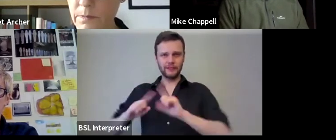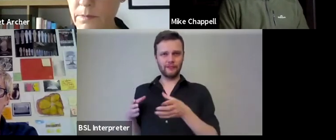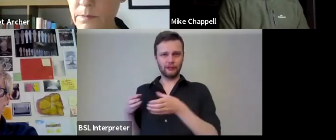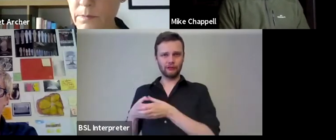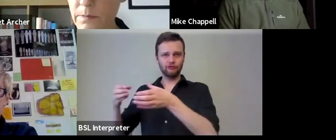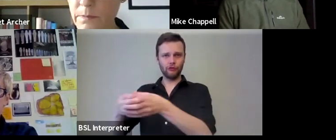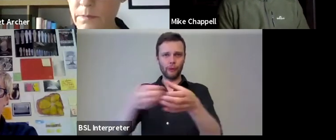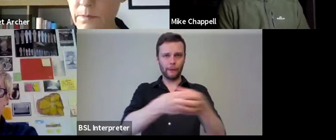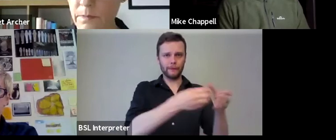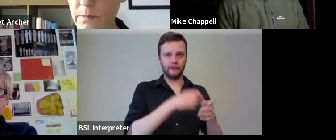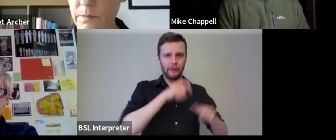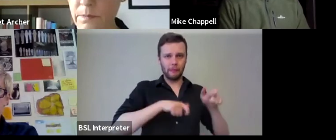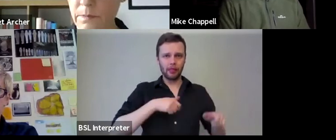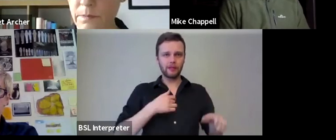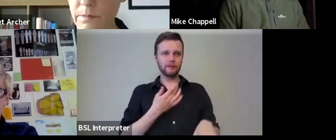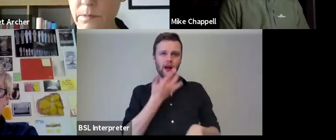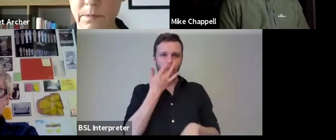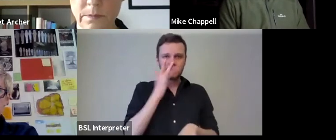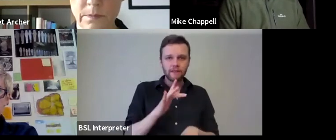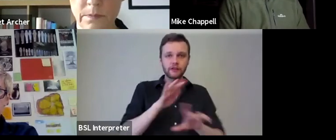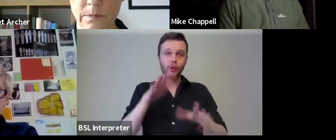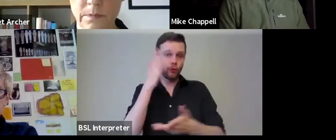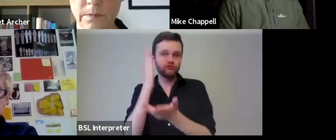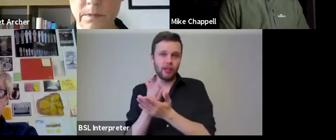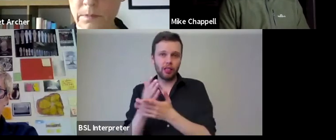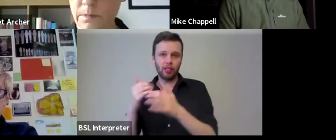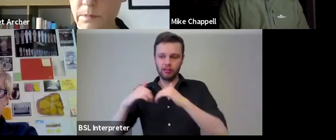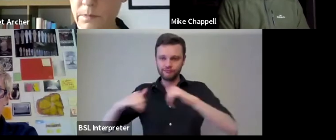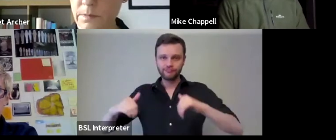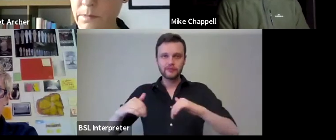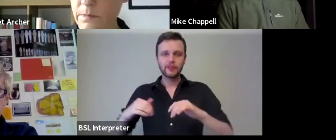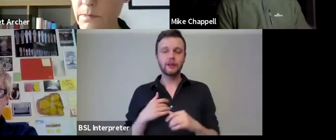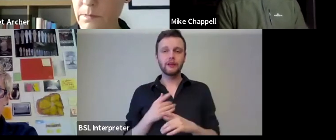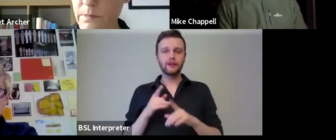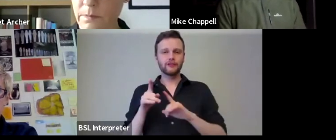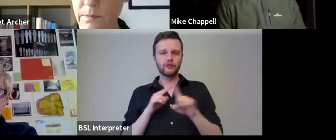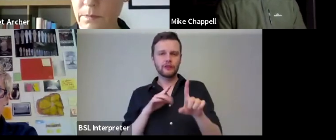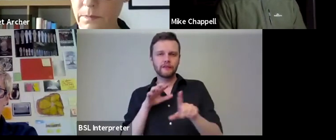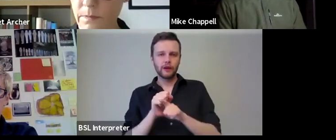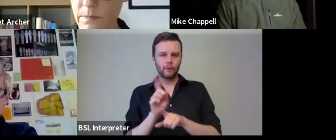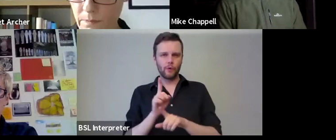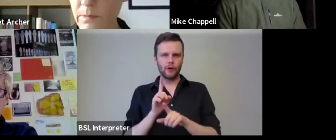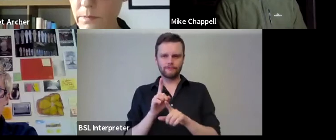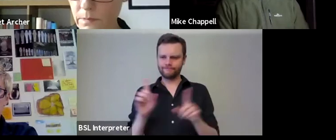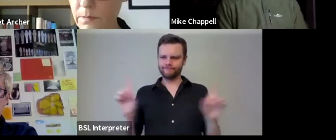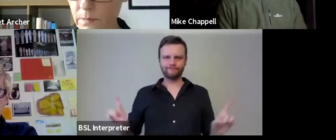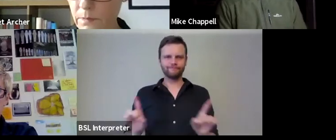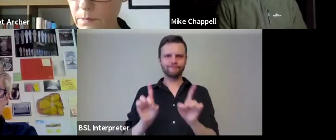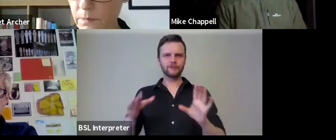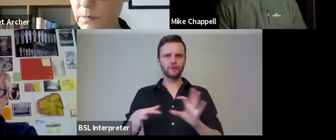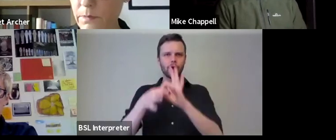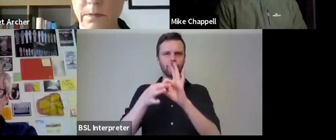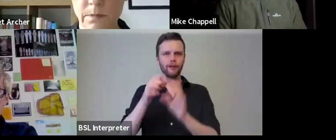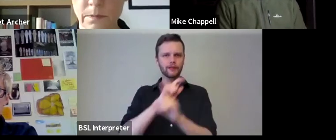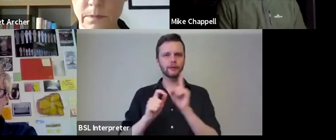people, artificial or real, finding out what draws us together in community